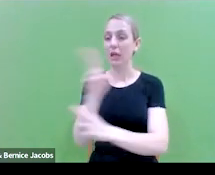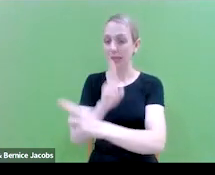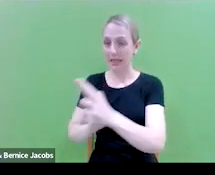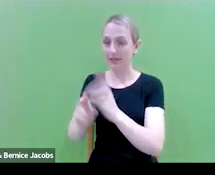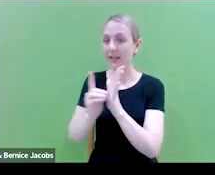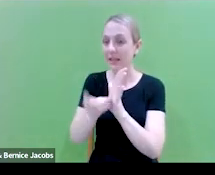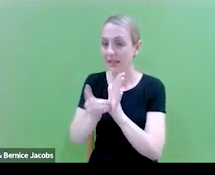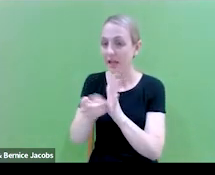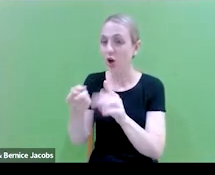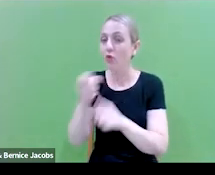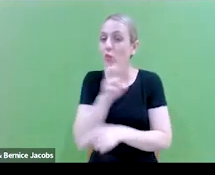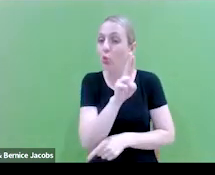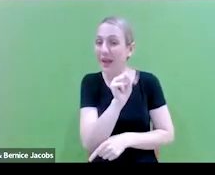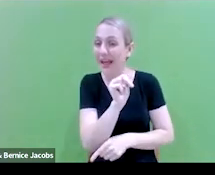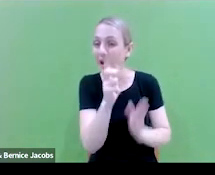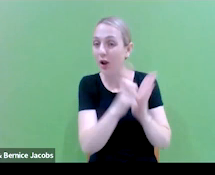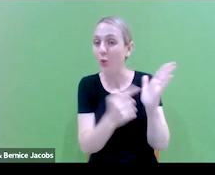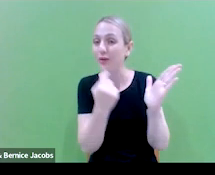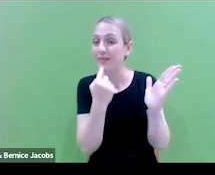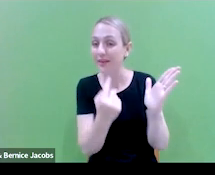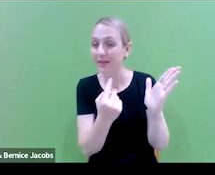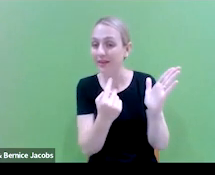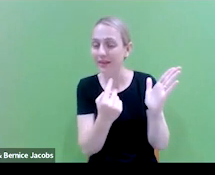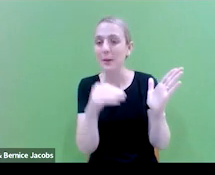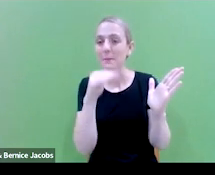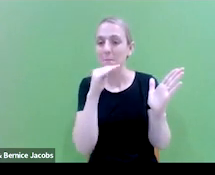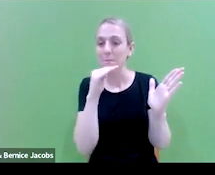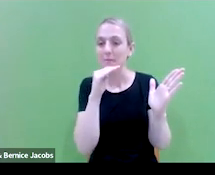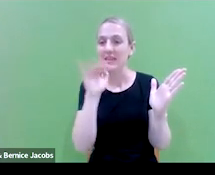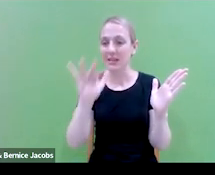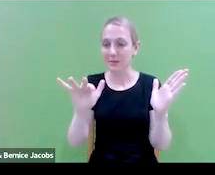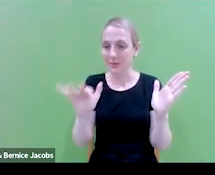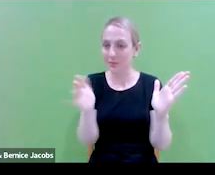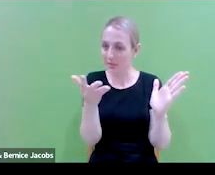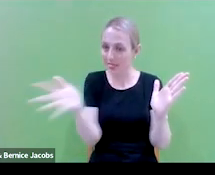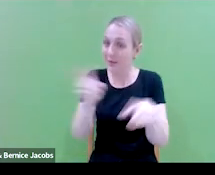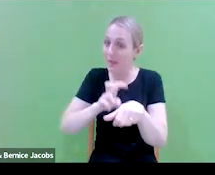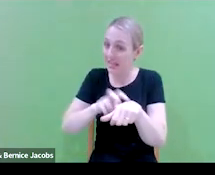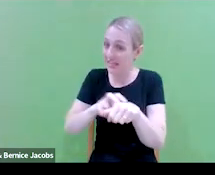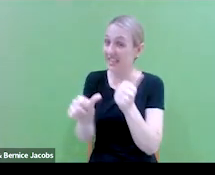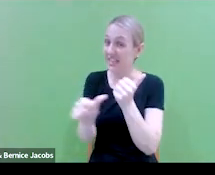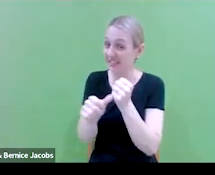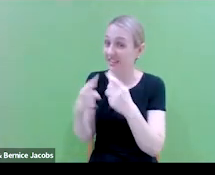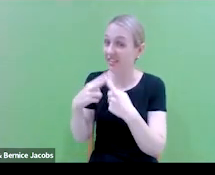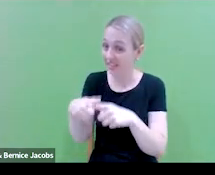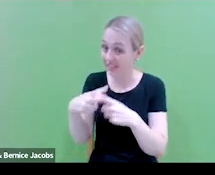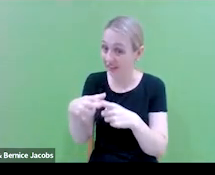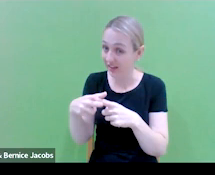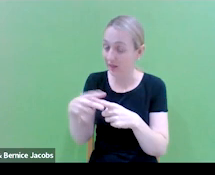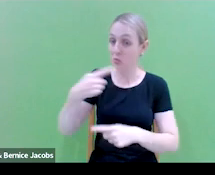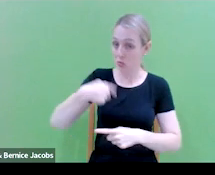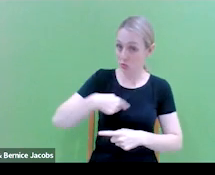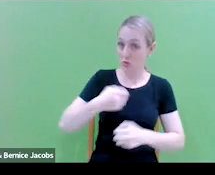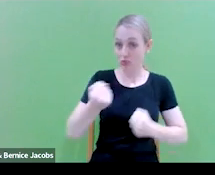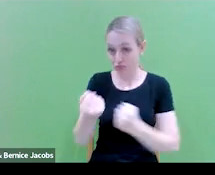Convention had also stated that it shall not exclude the use of assistive devices for particular groups of persons where this is needed.